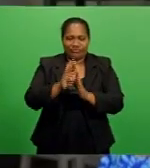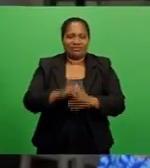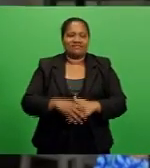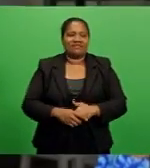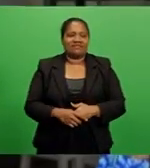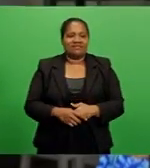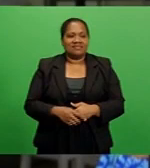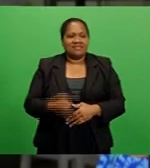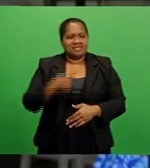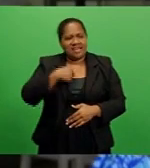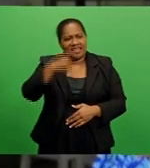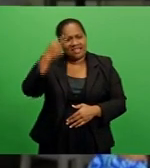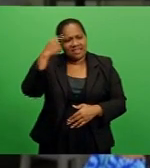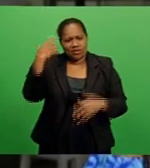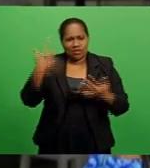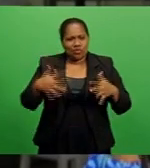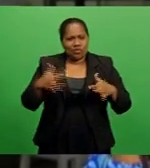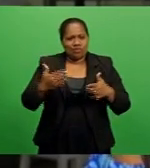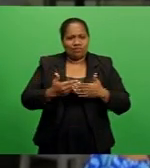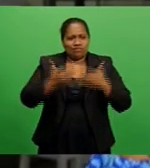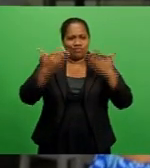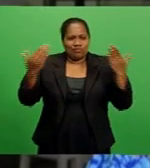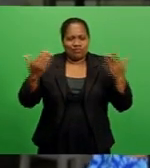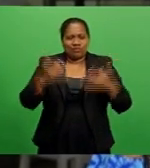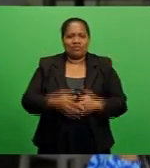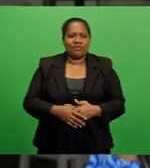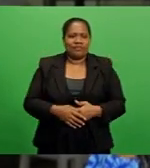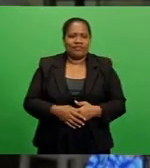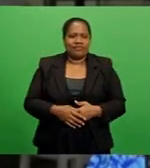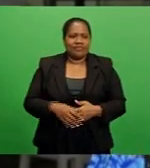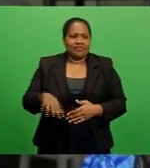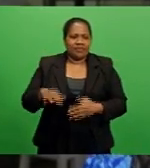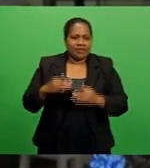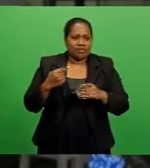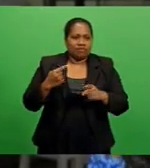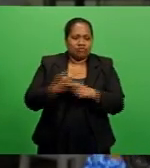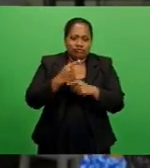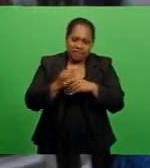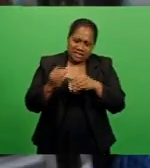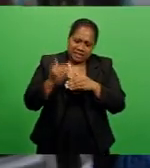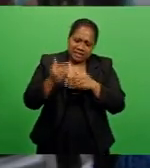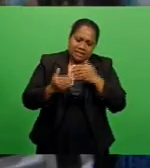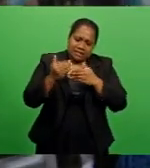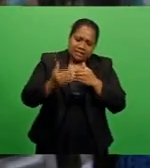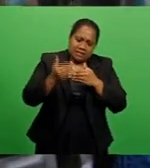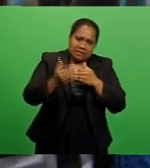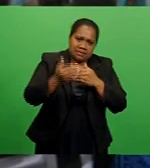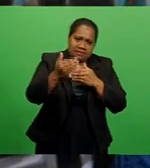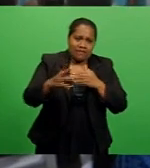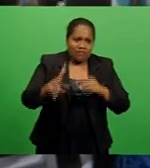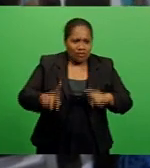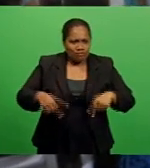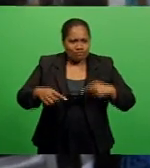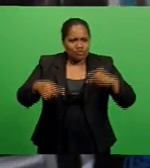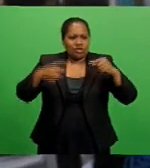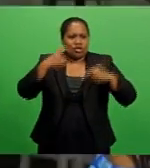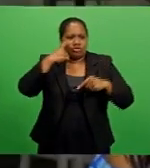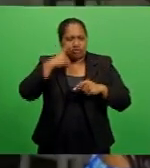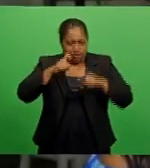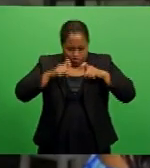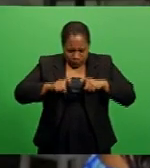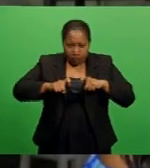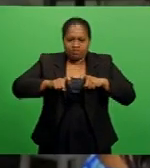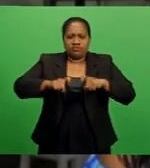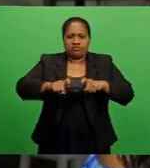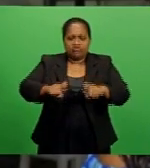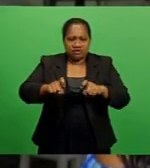I think it's a huge thing for me, going against the boys and taking weeks to go through all the competition and just trying to keep consistent. It's